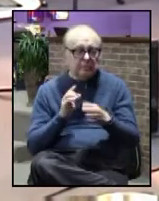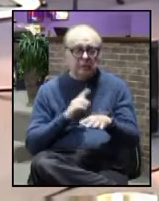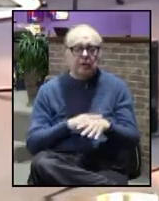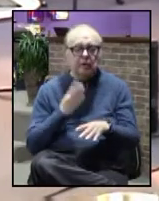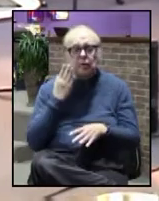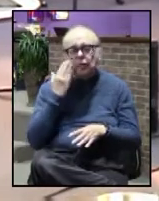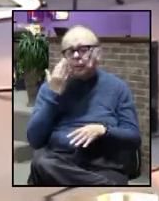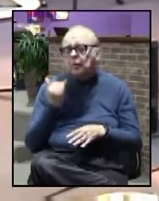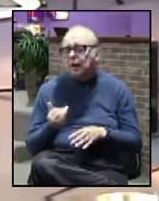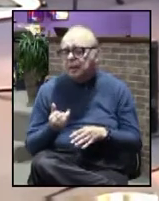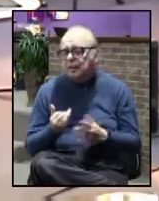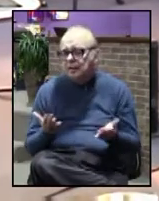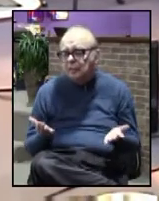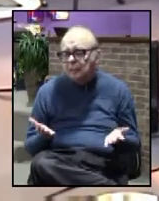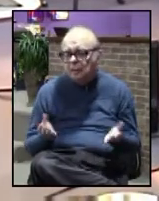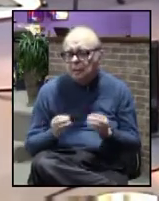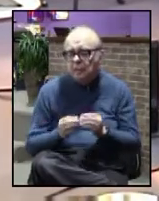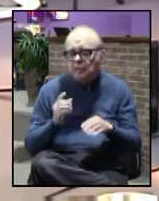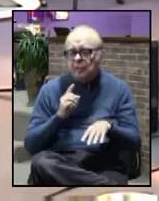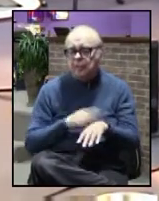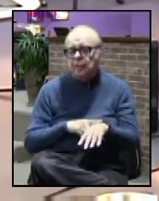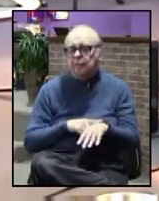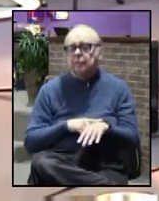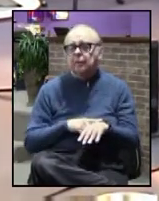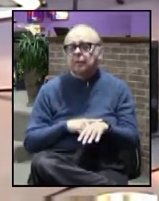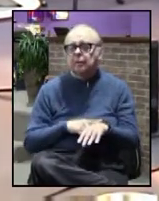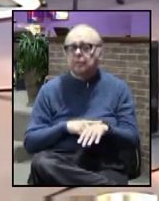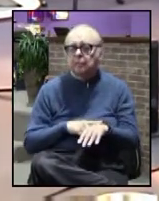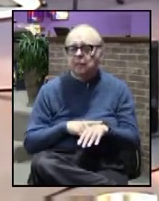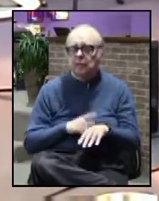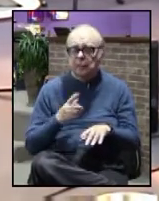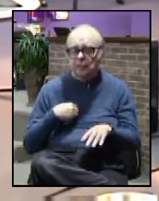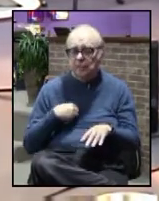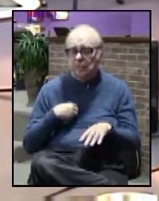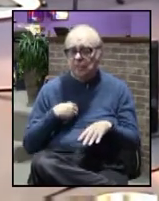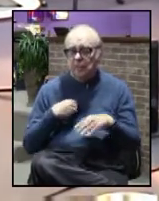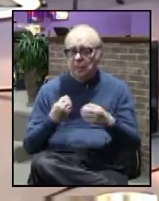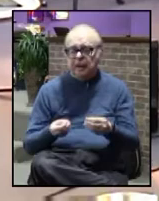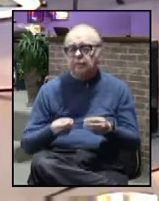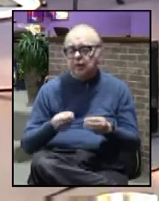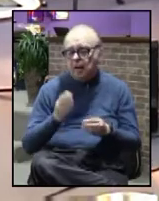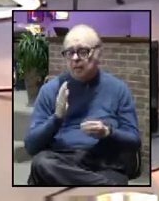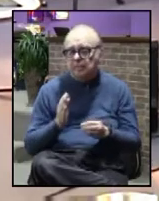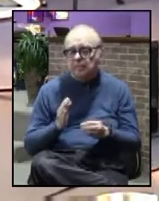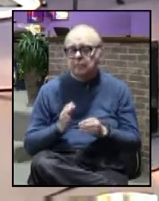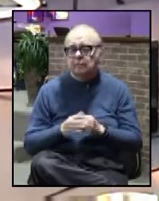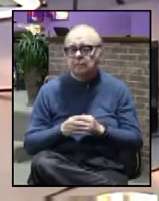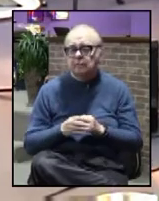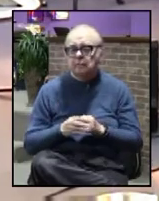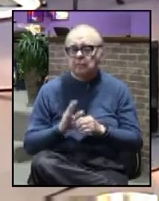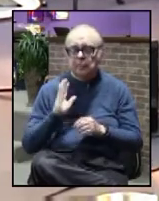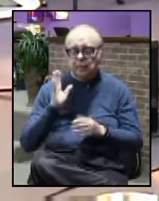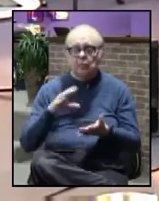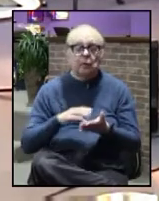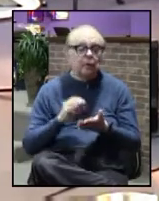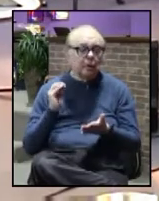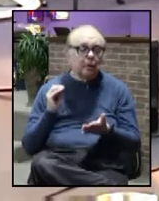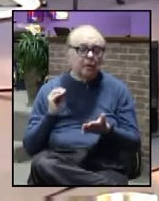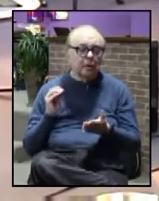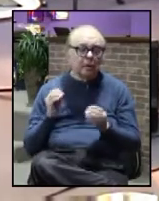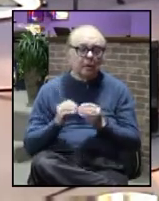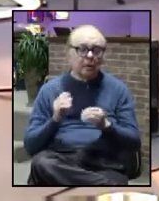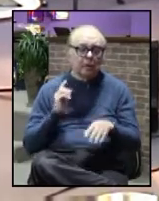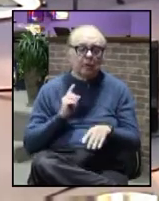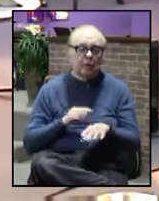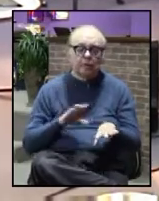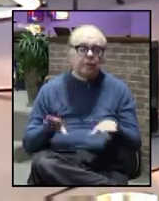You want to know why? The more time that you give to God, you will find more